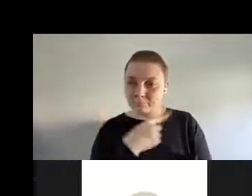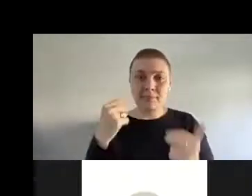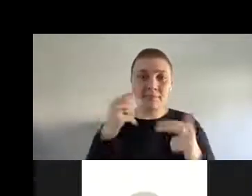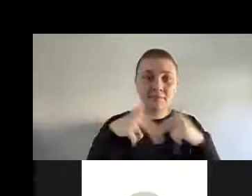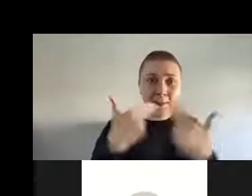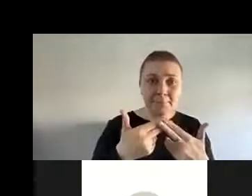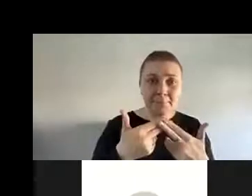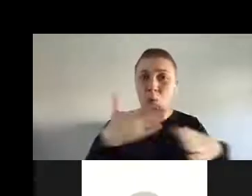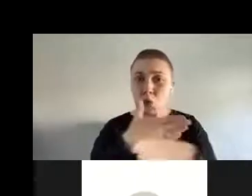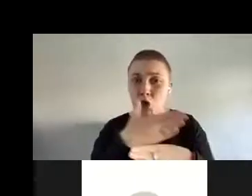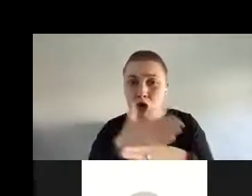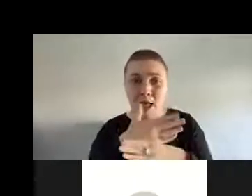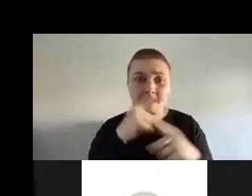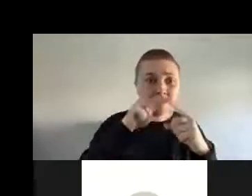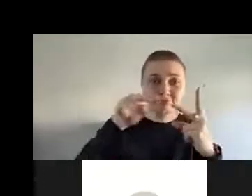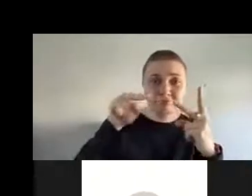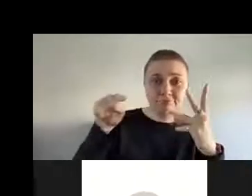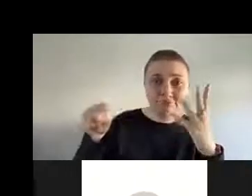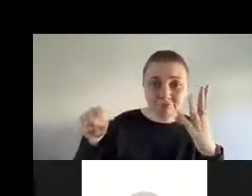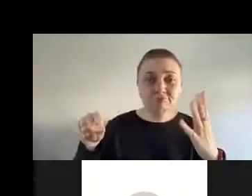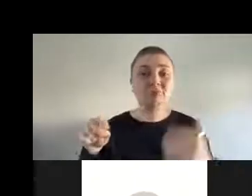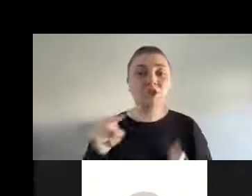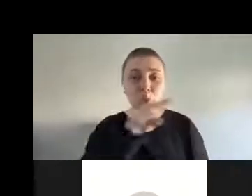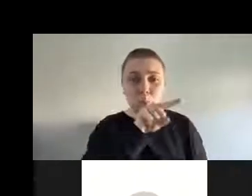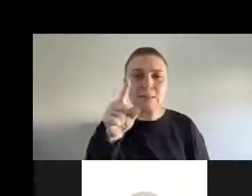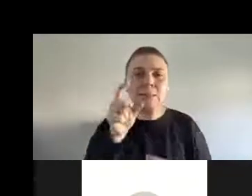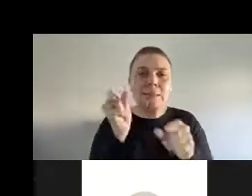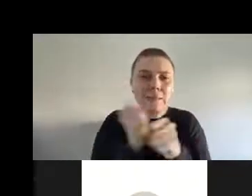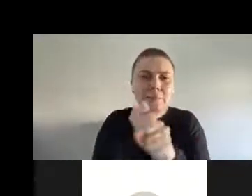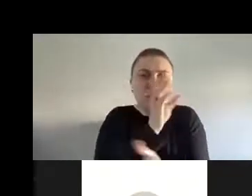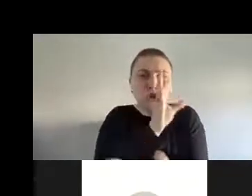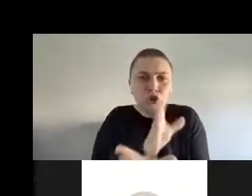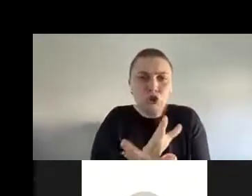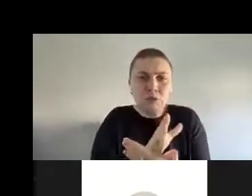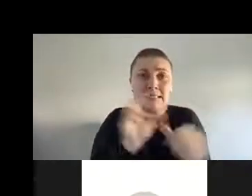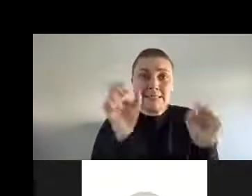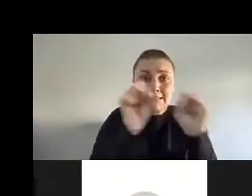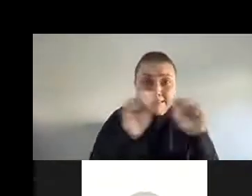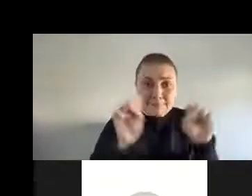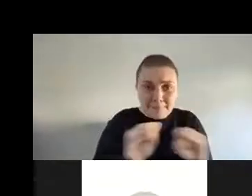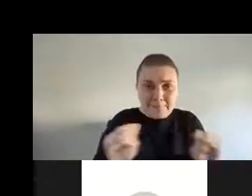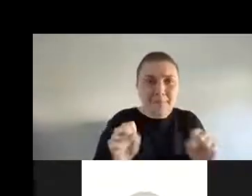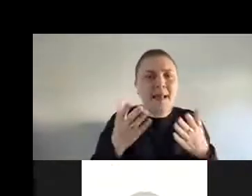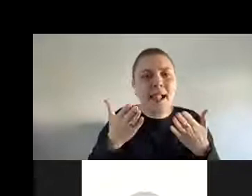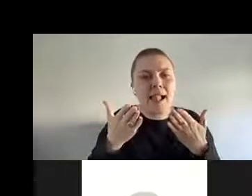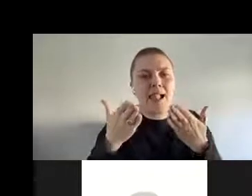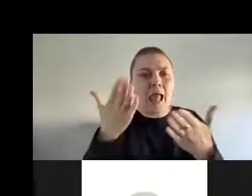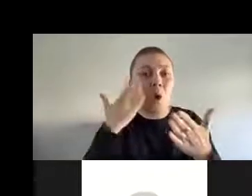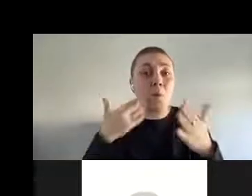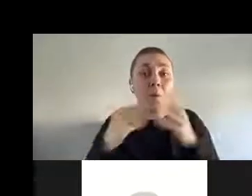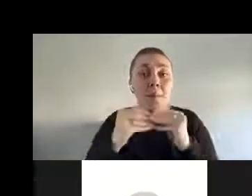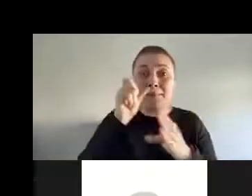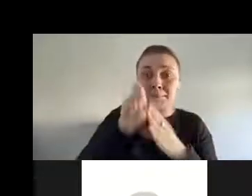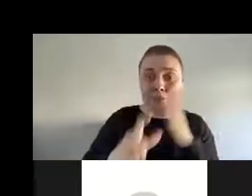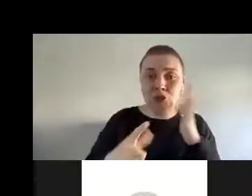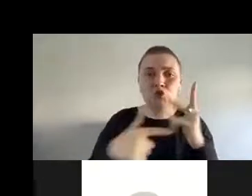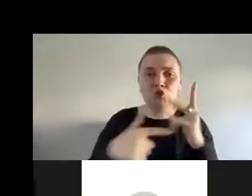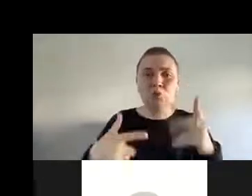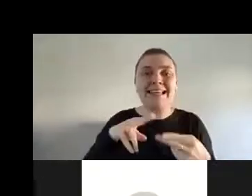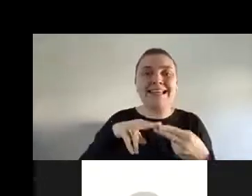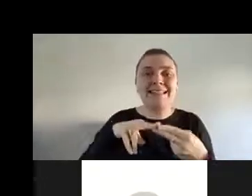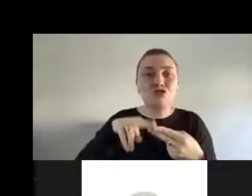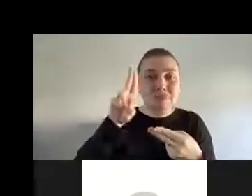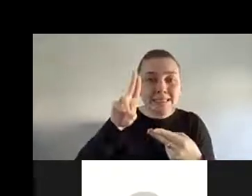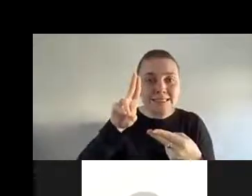members, that we're making sure that these systems are allowing women with disabilities to increase